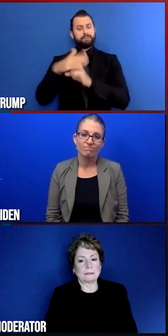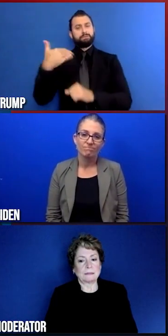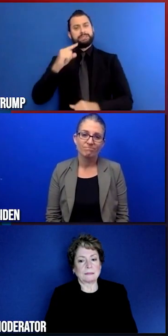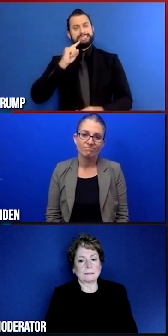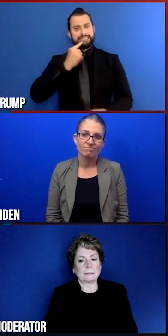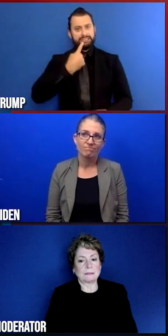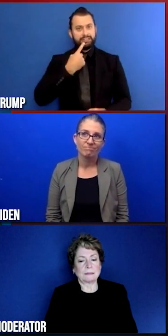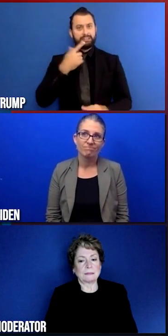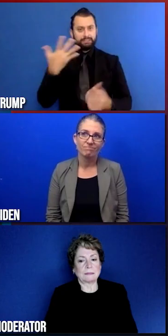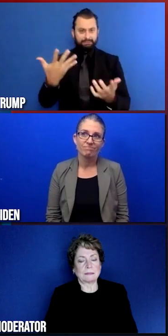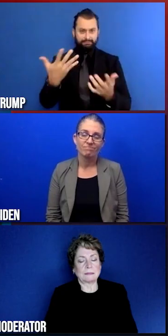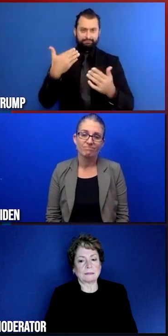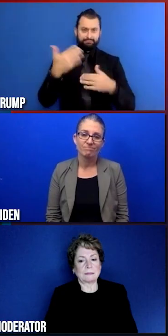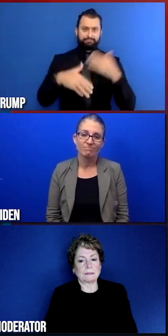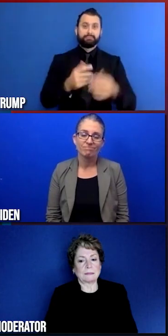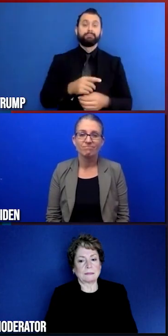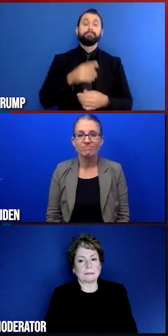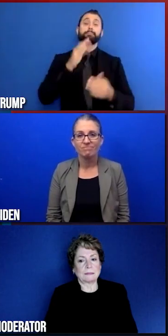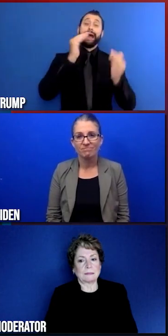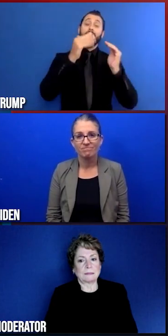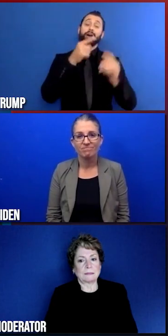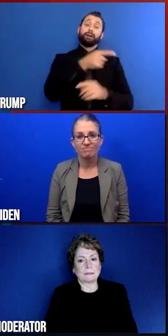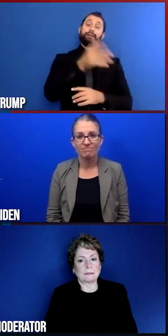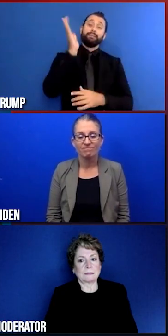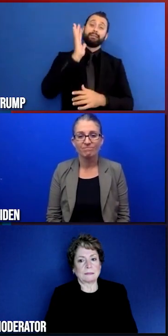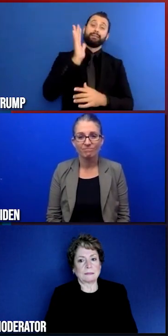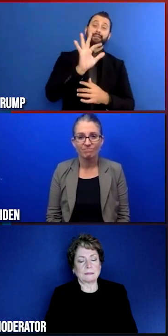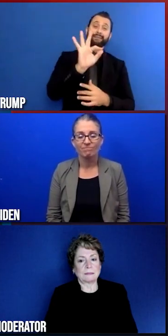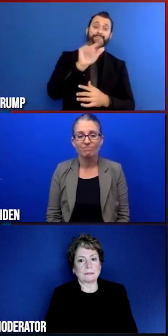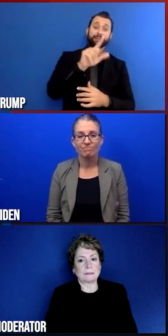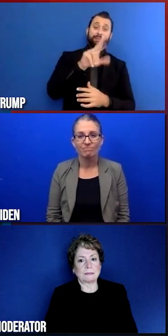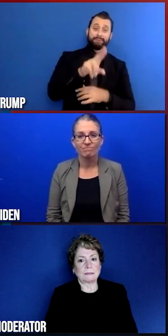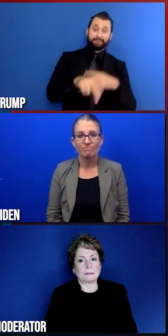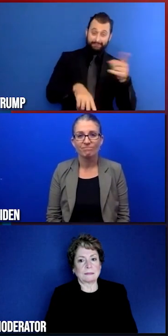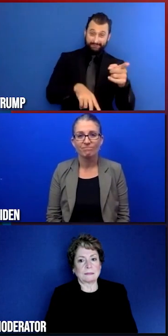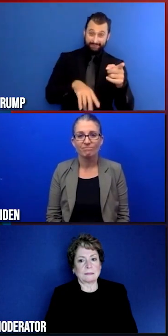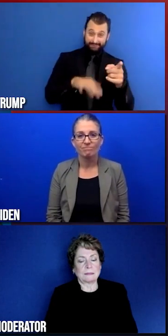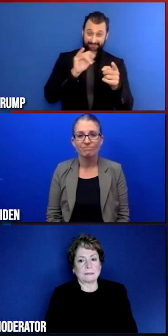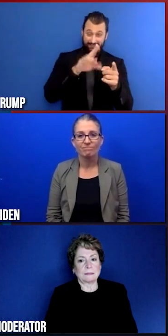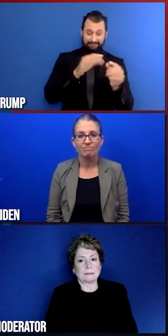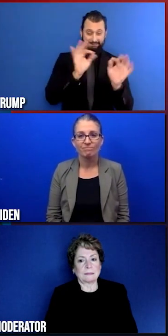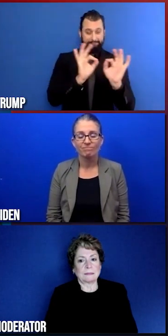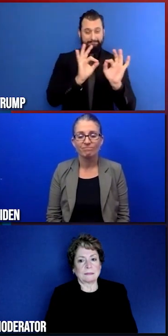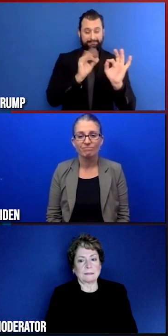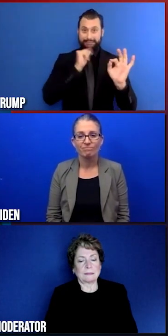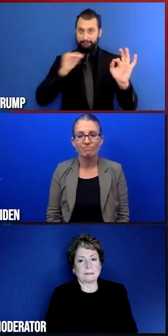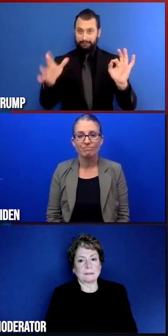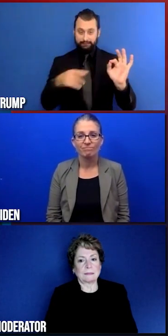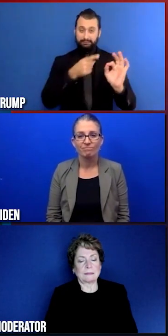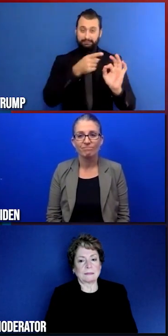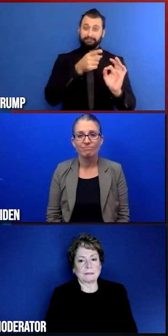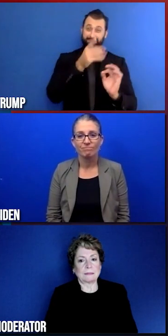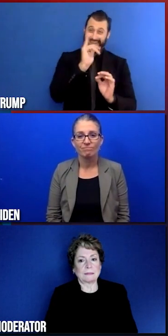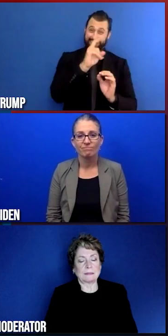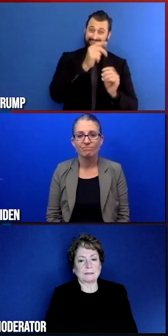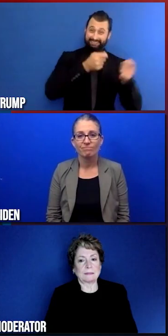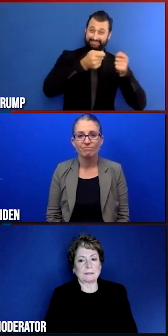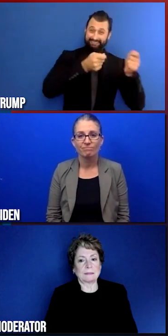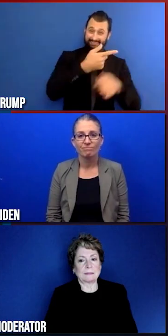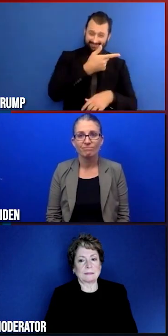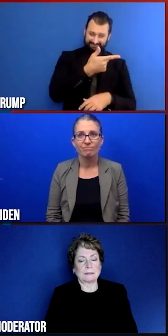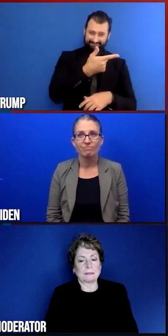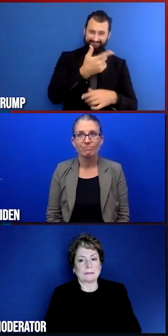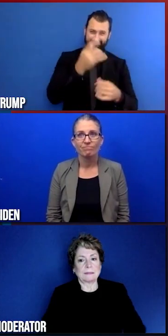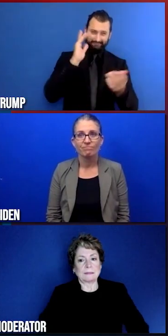700,000 people would be dead right now, but it was a far less lethal disease. Look, his own